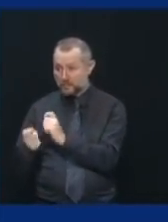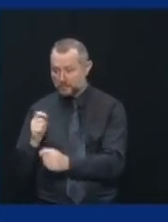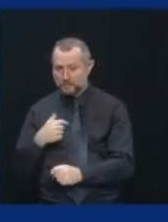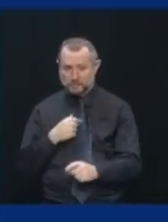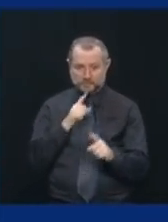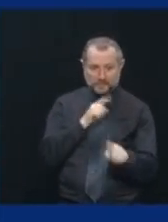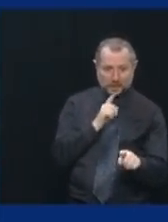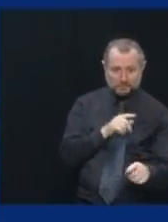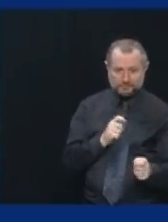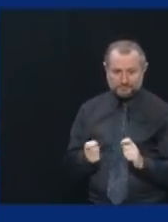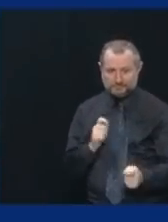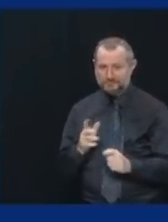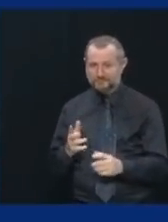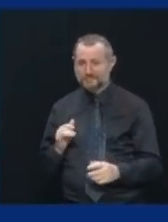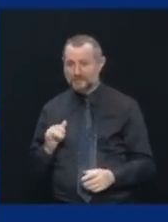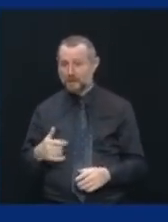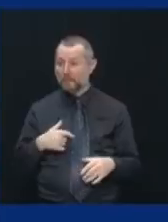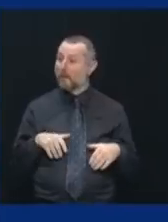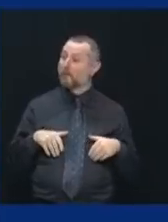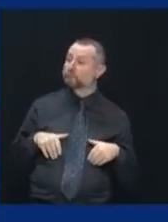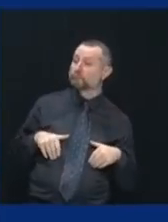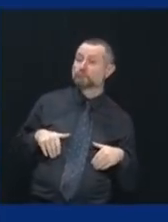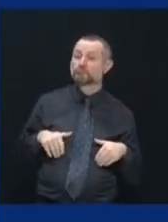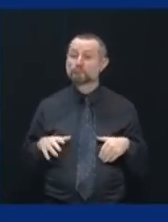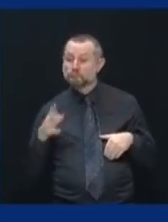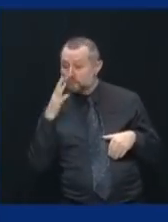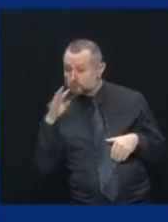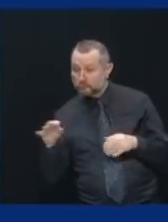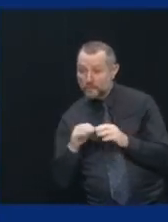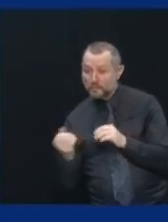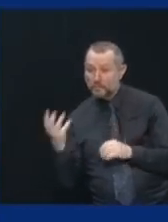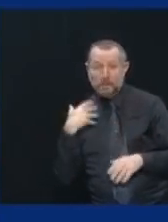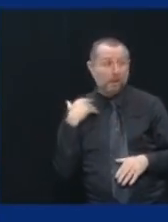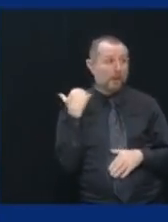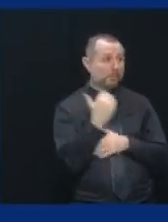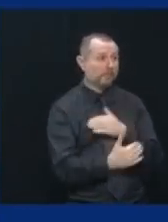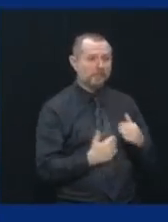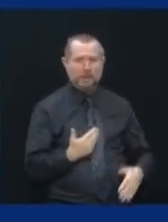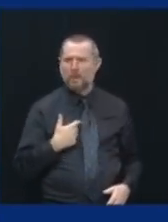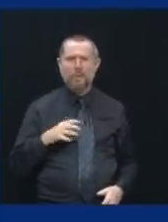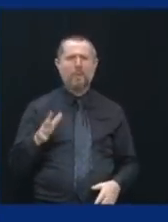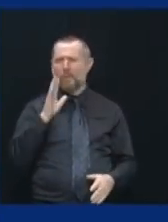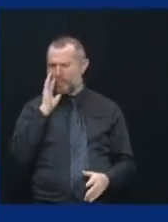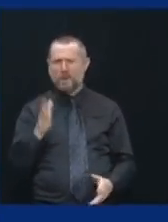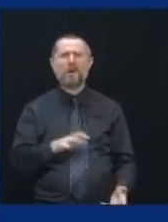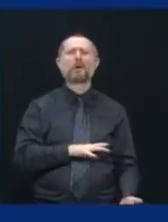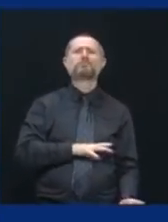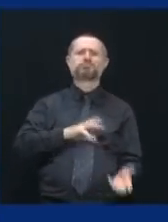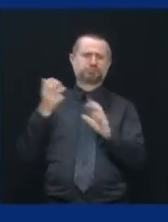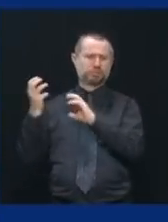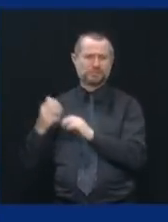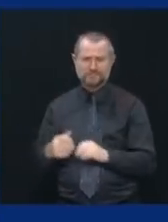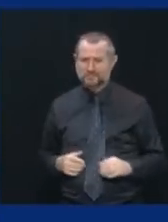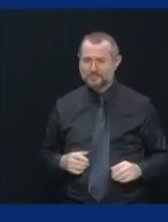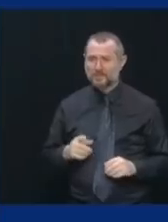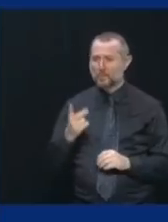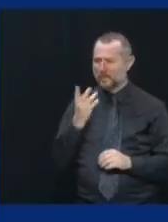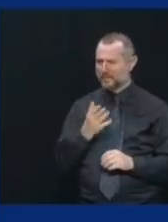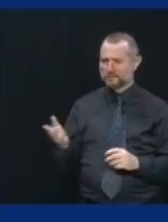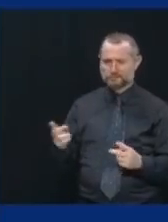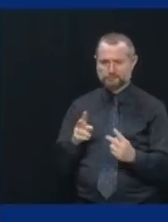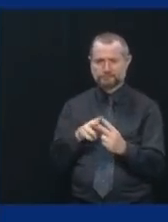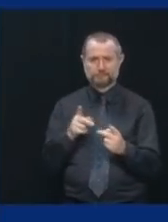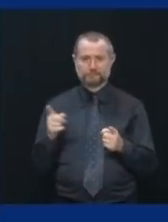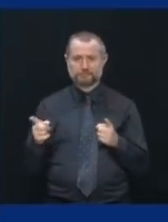don't change with the virus, you lose. You lose. You have two variables: the infection rate of the